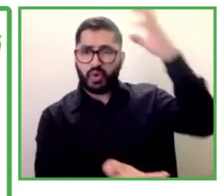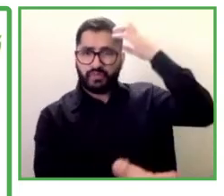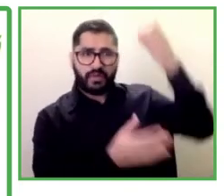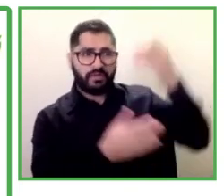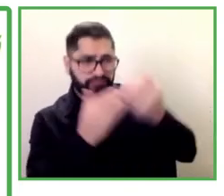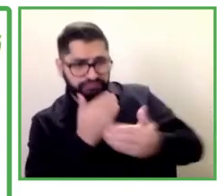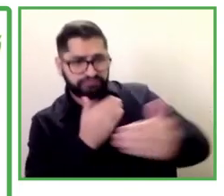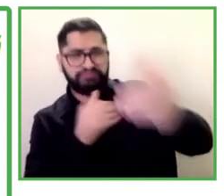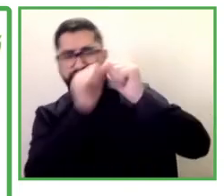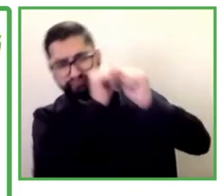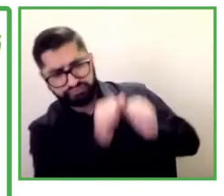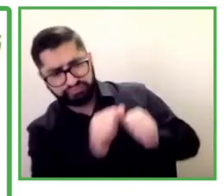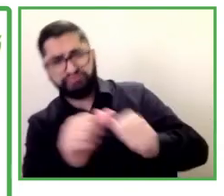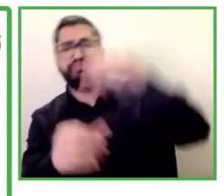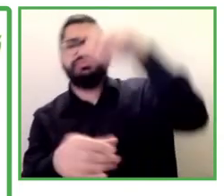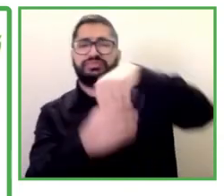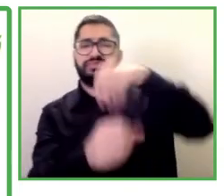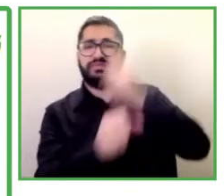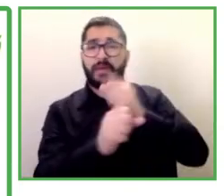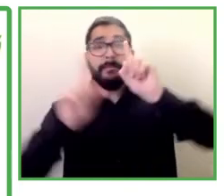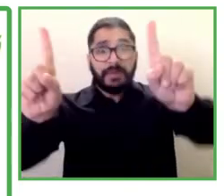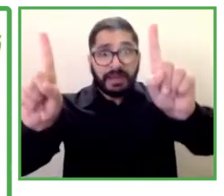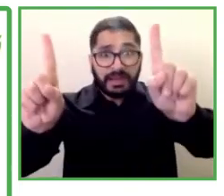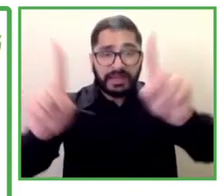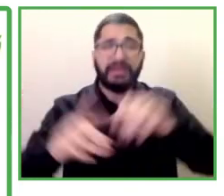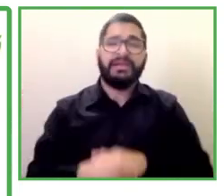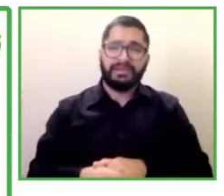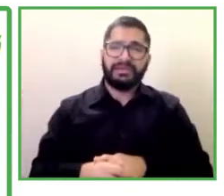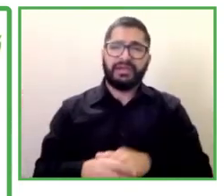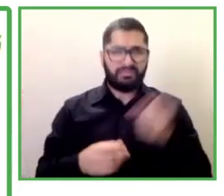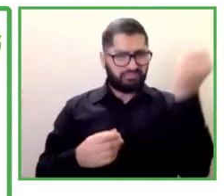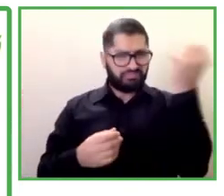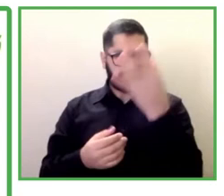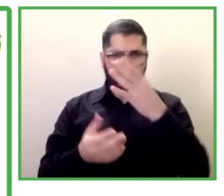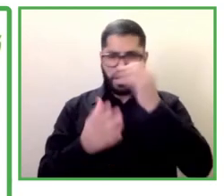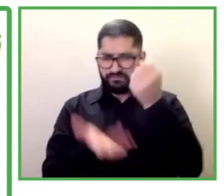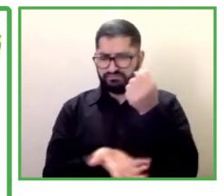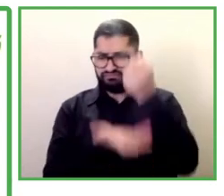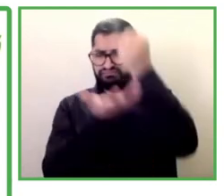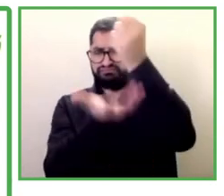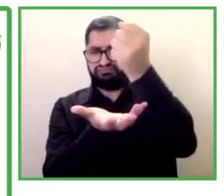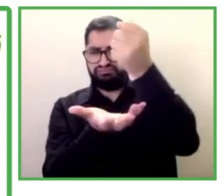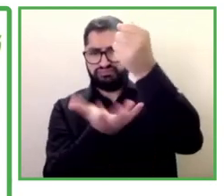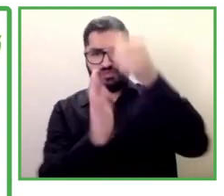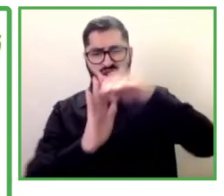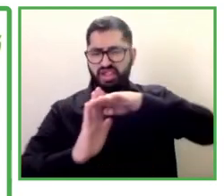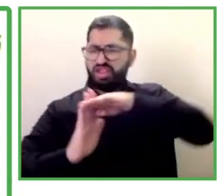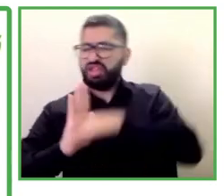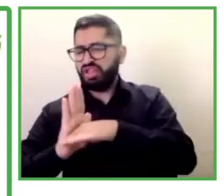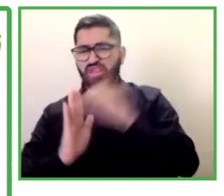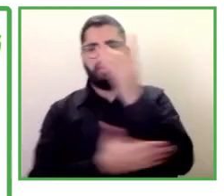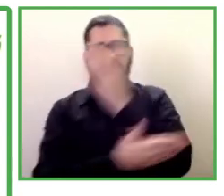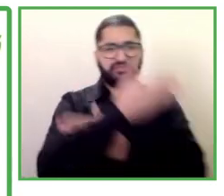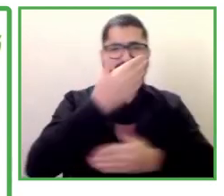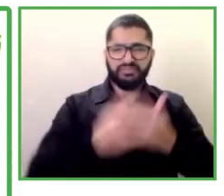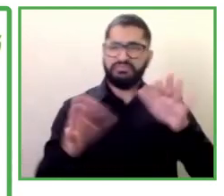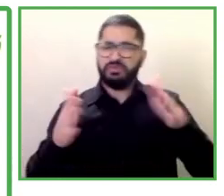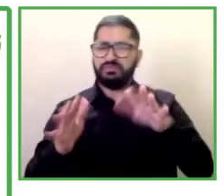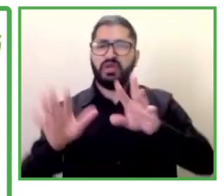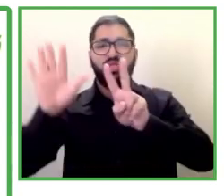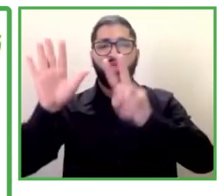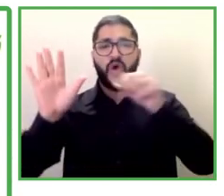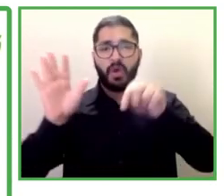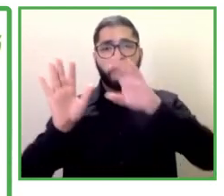indefinite contracts, but less than what was established for people with disability. So for example, it's 2,000